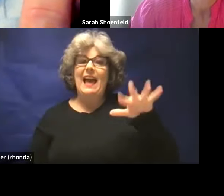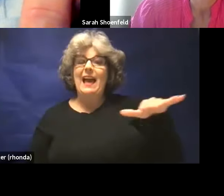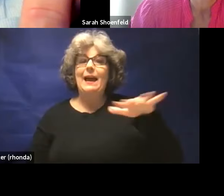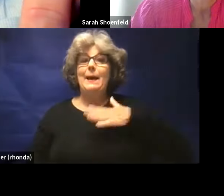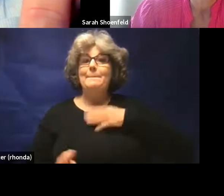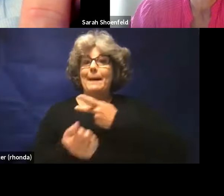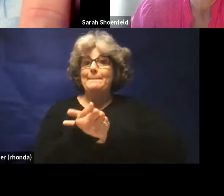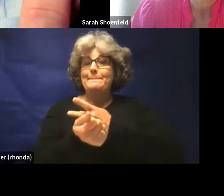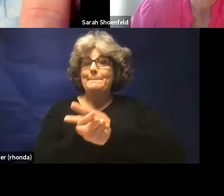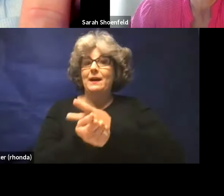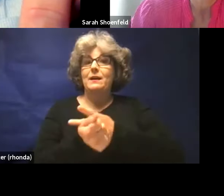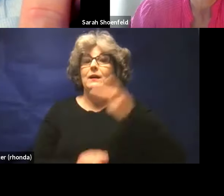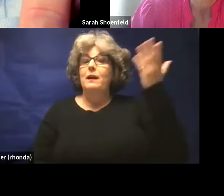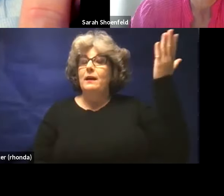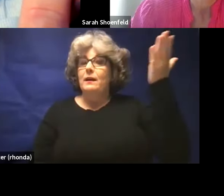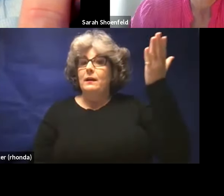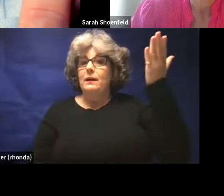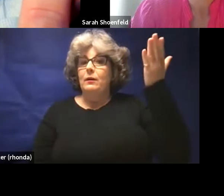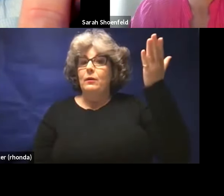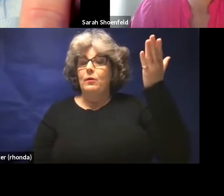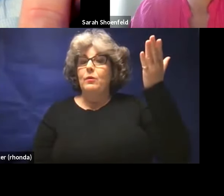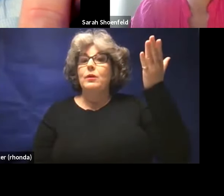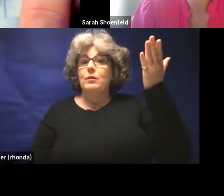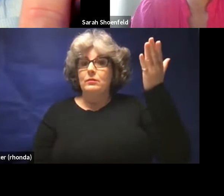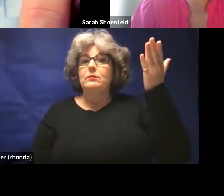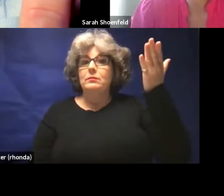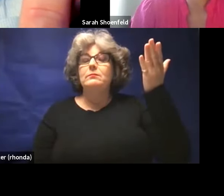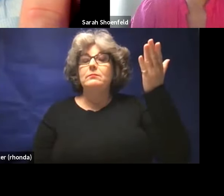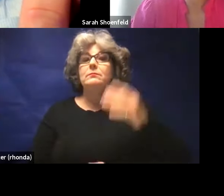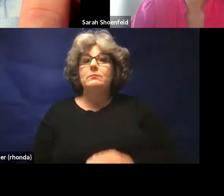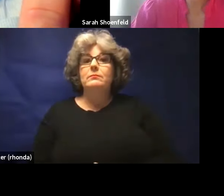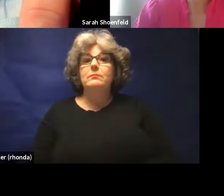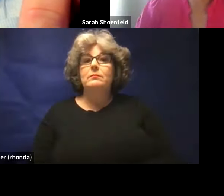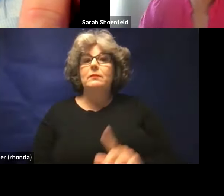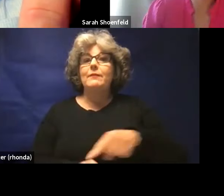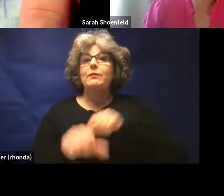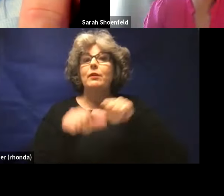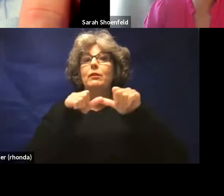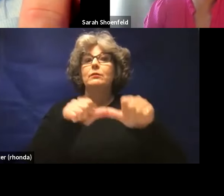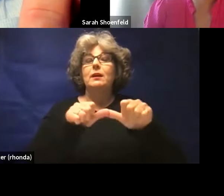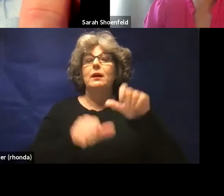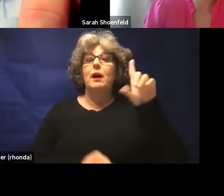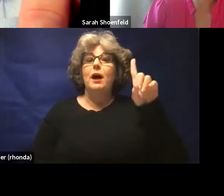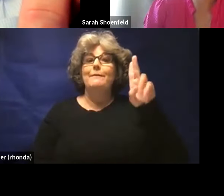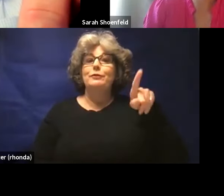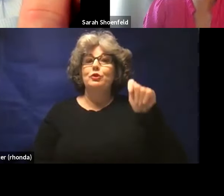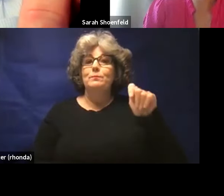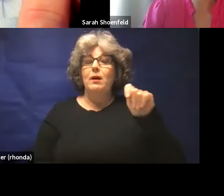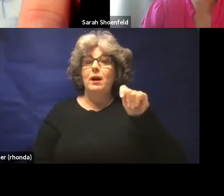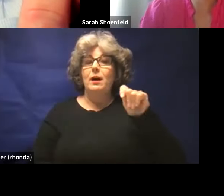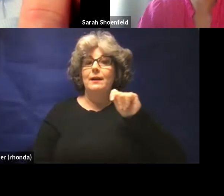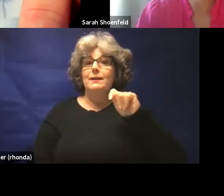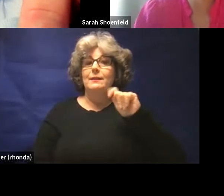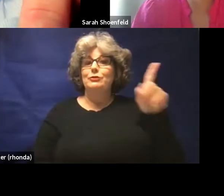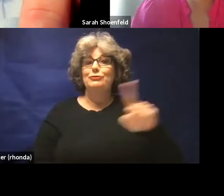my master's thesis was a series of oral histories of longtime residents of DuPont Circle and Midway.